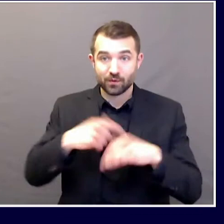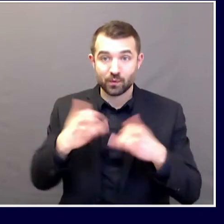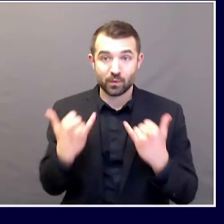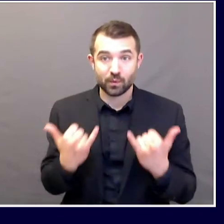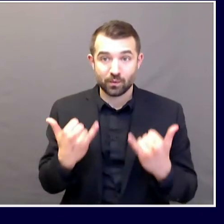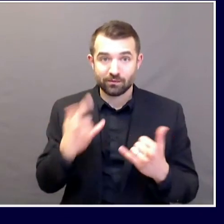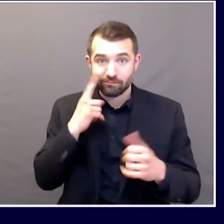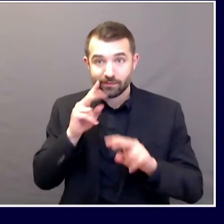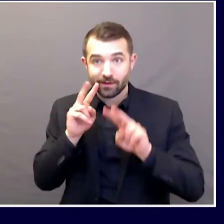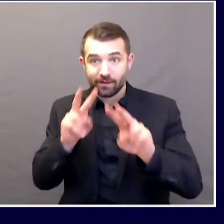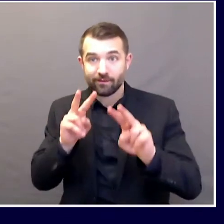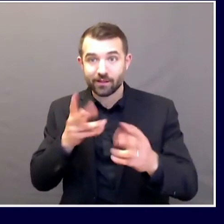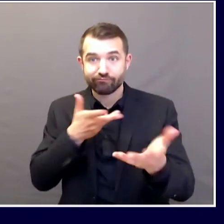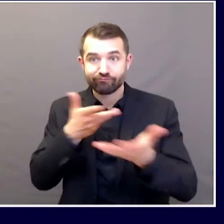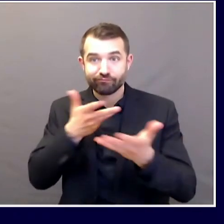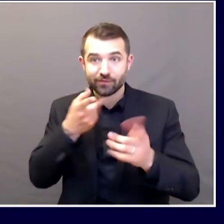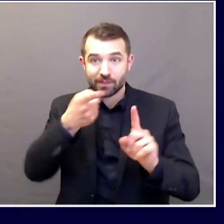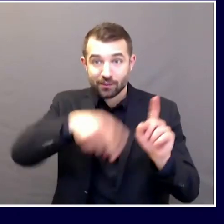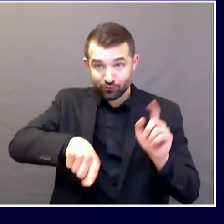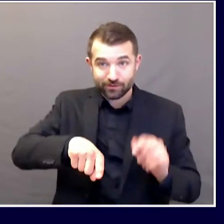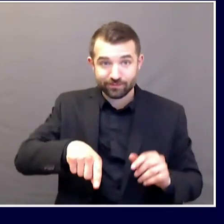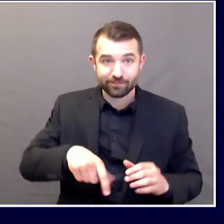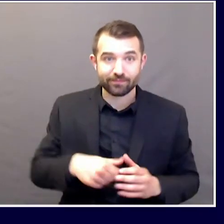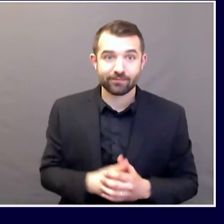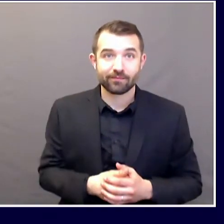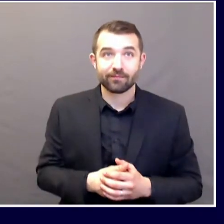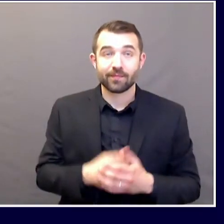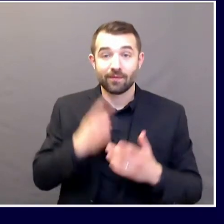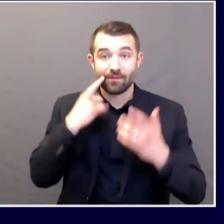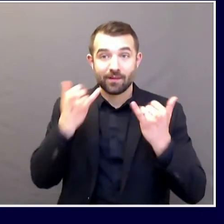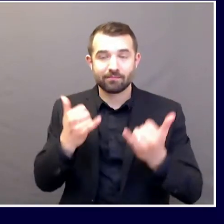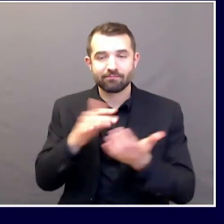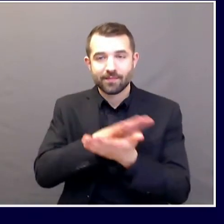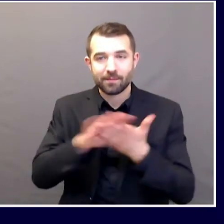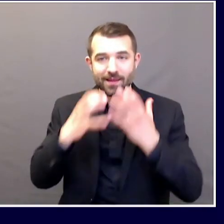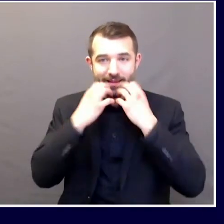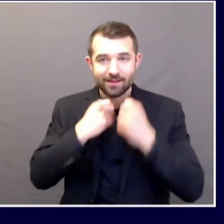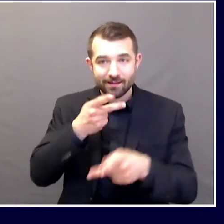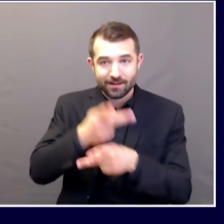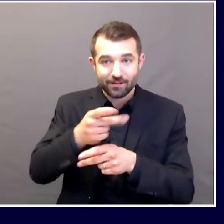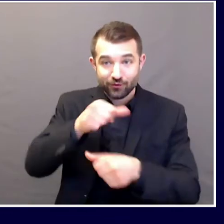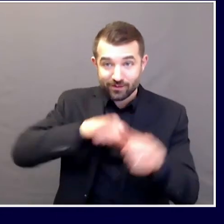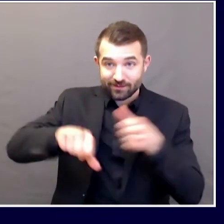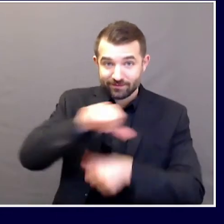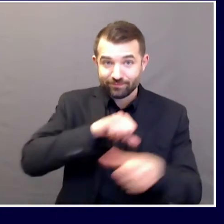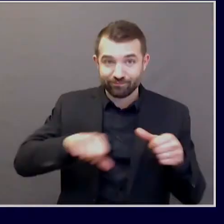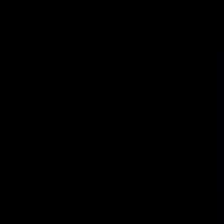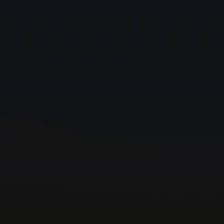talking next week. Of course, in the meantime, be kind and take care of one another. We'll catch up with everyone soon.